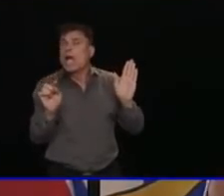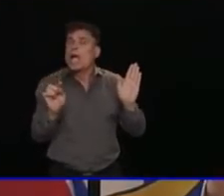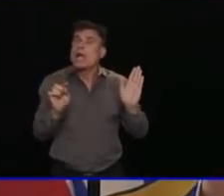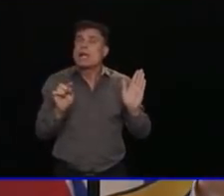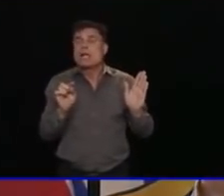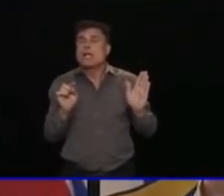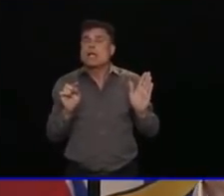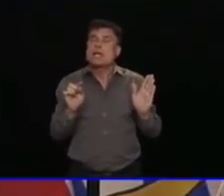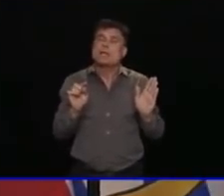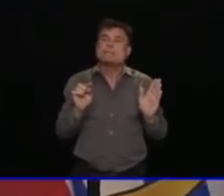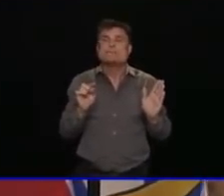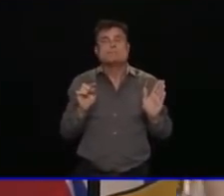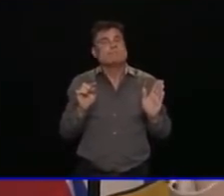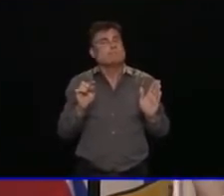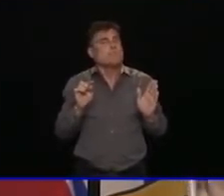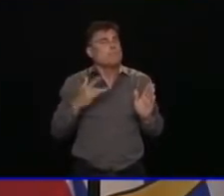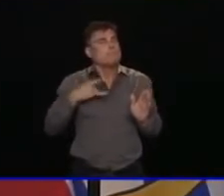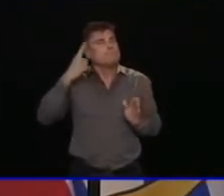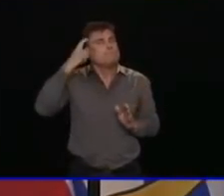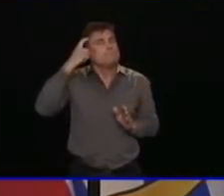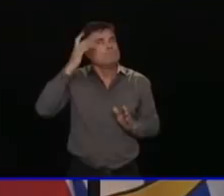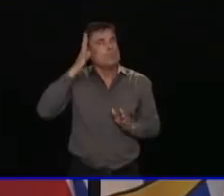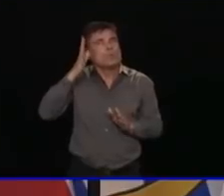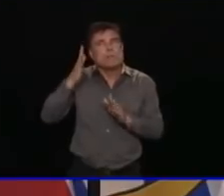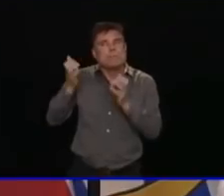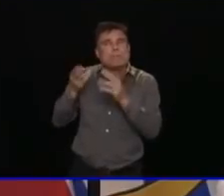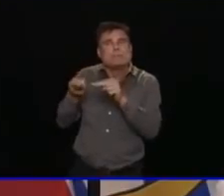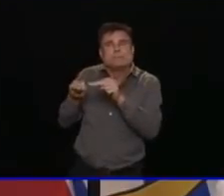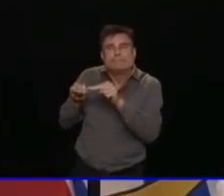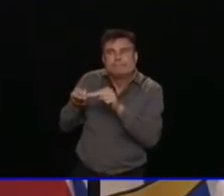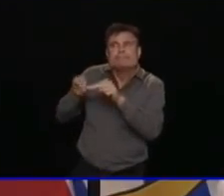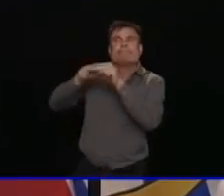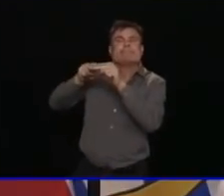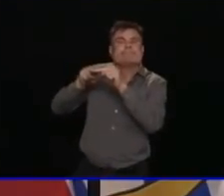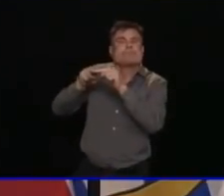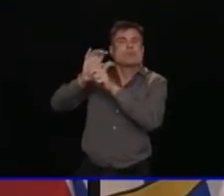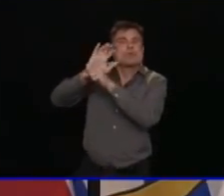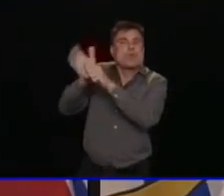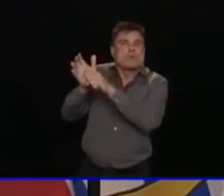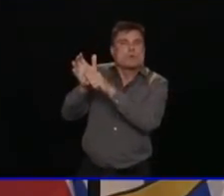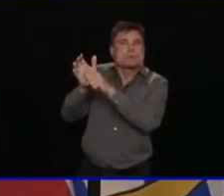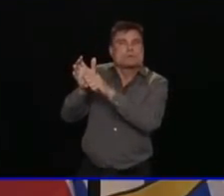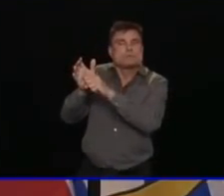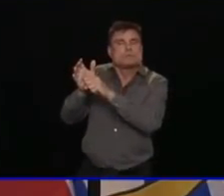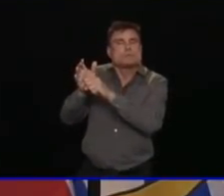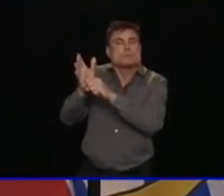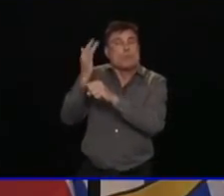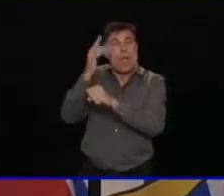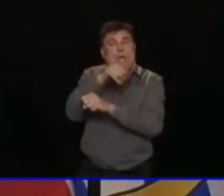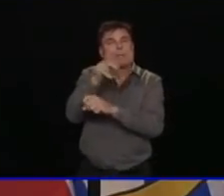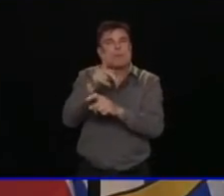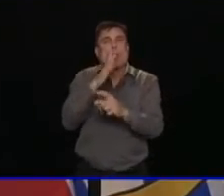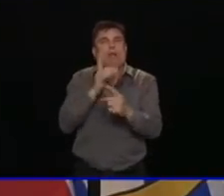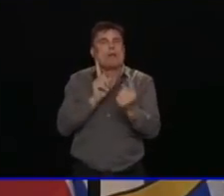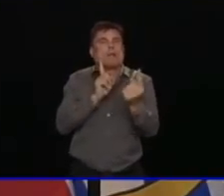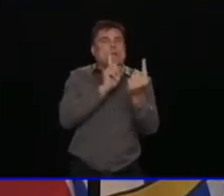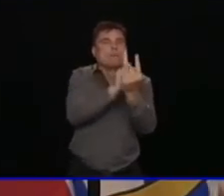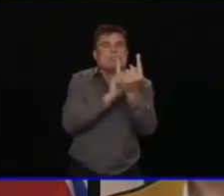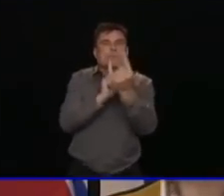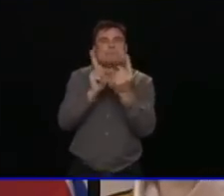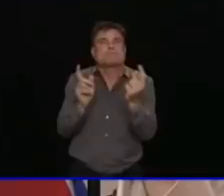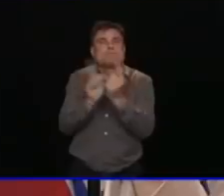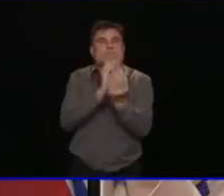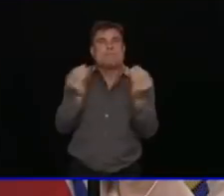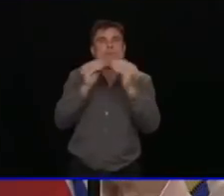maintain us not having rapid growth of the virus. So, I talk about some of the things that I don't